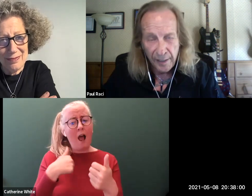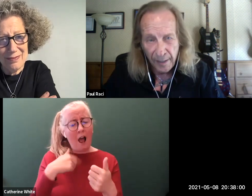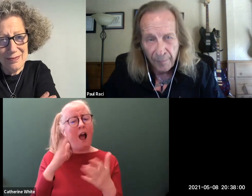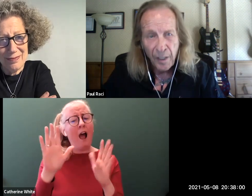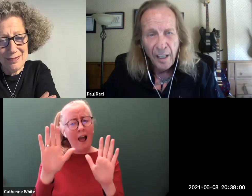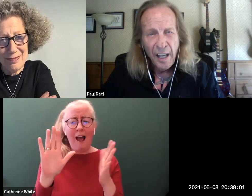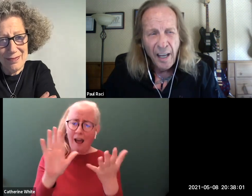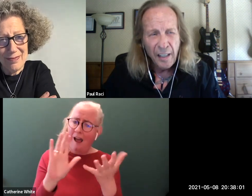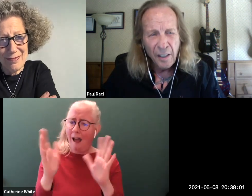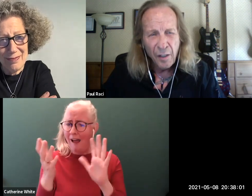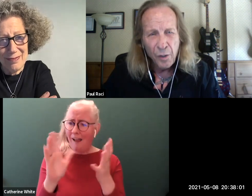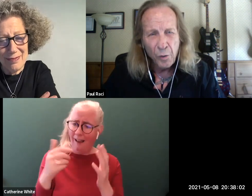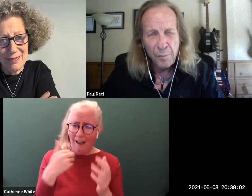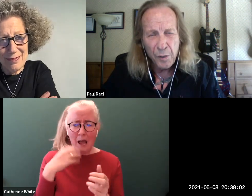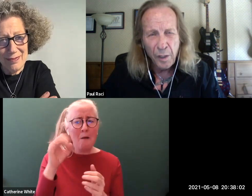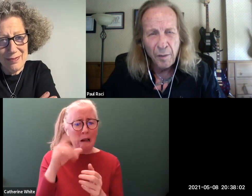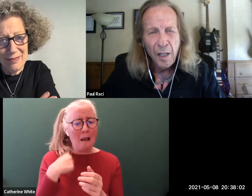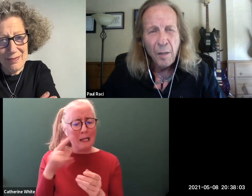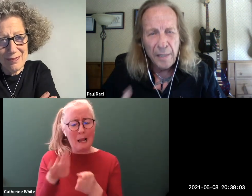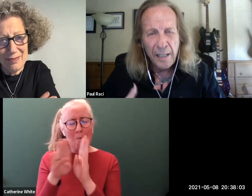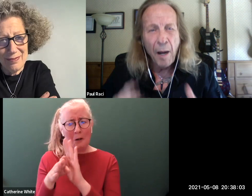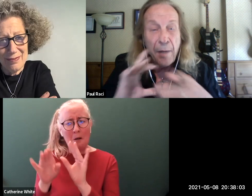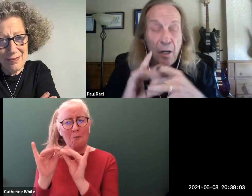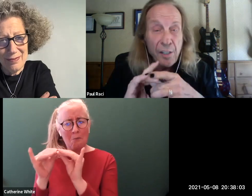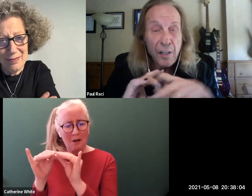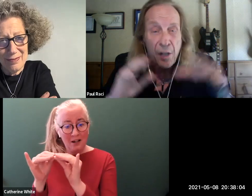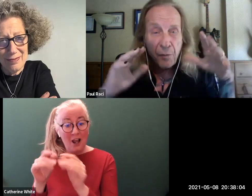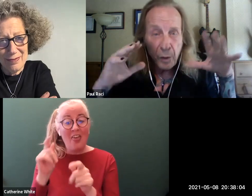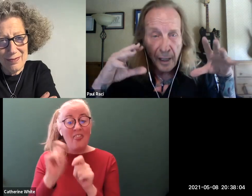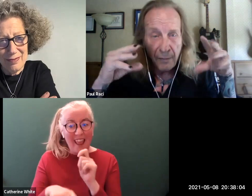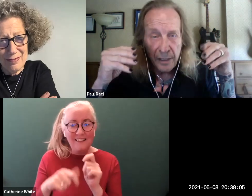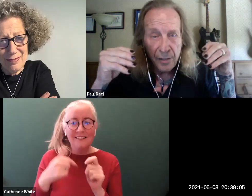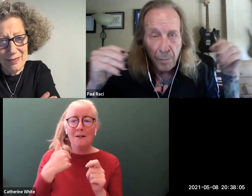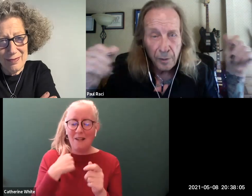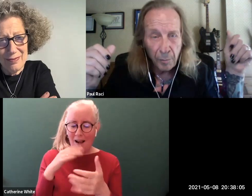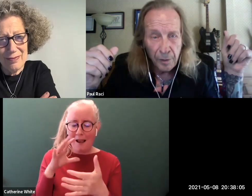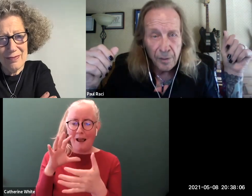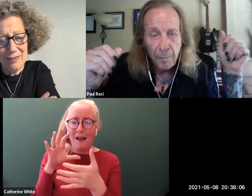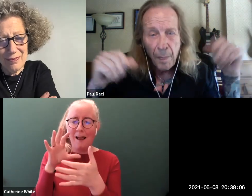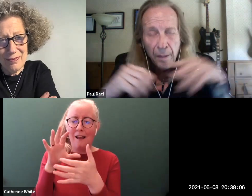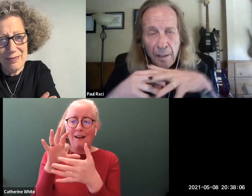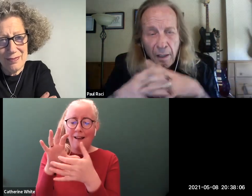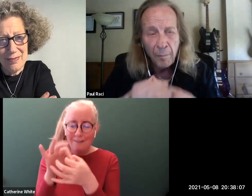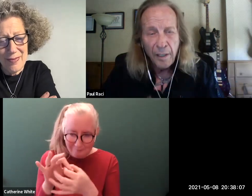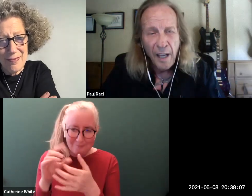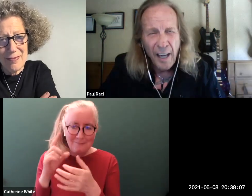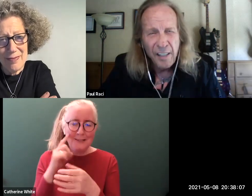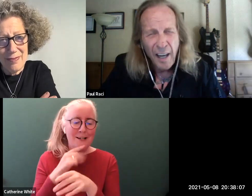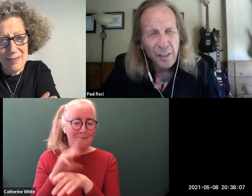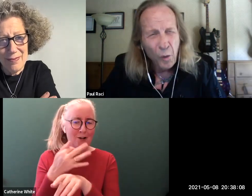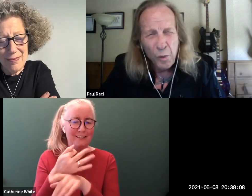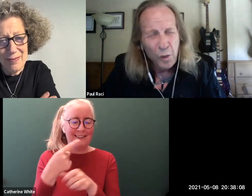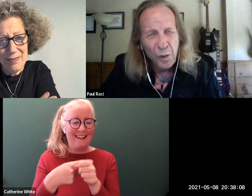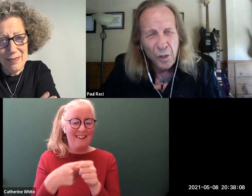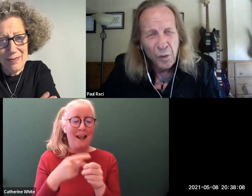the idea. And the rift between me and my parents in the deaf world kind of eased up a little bit. But I,